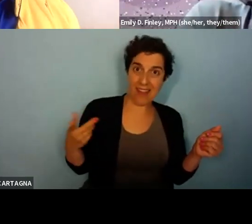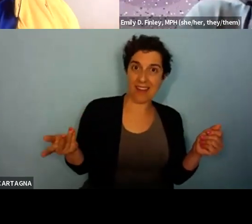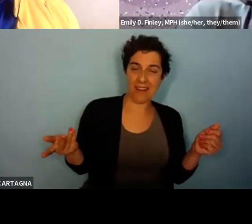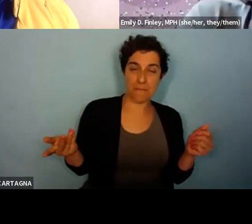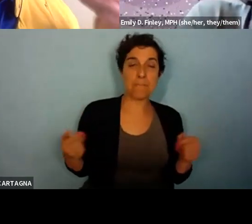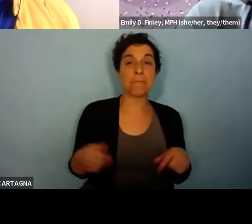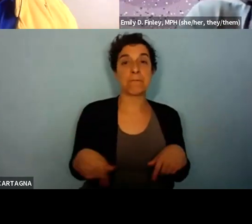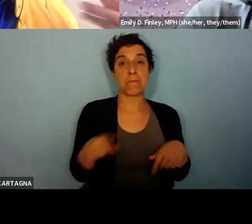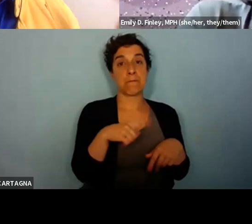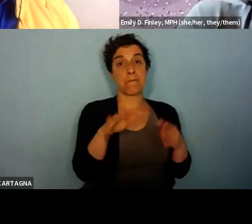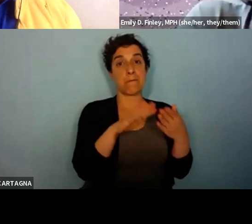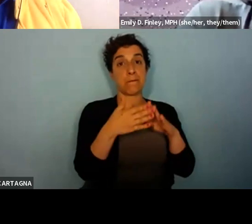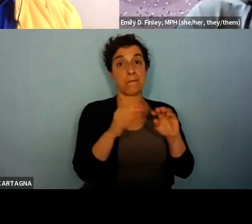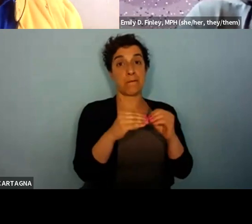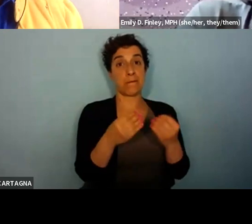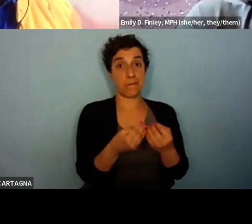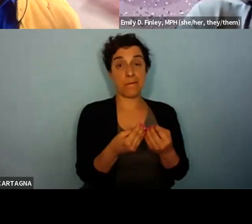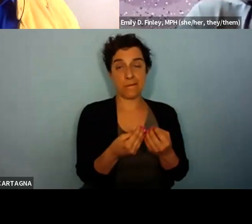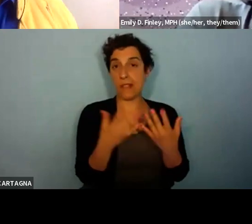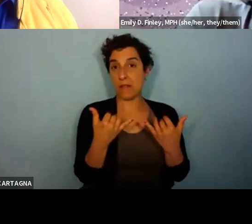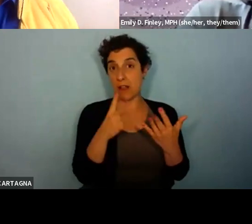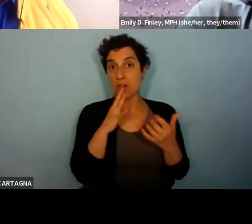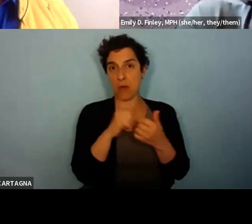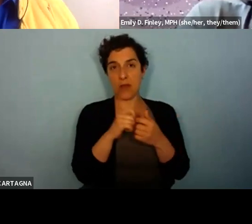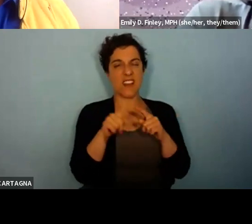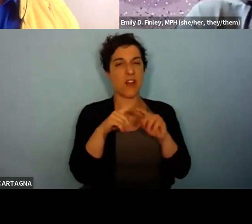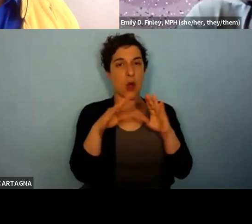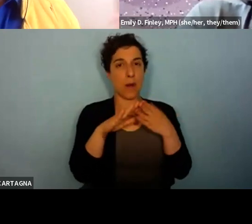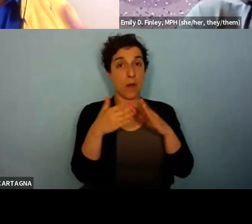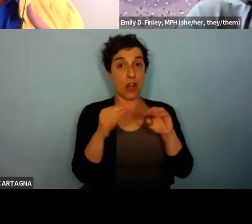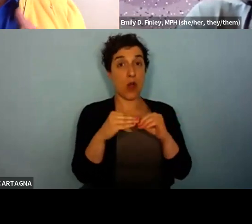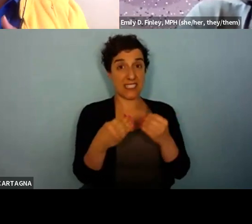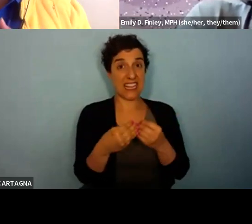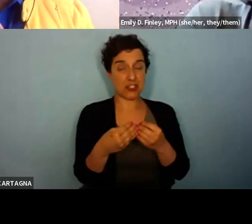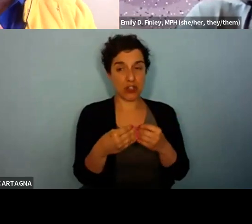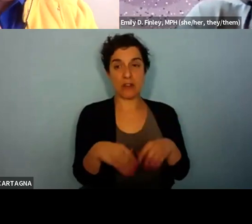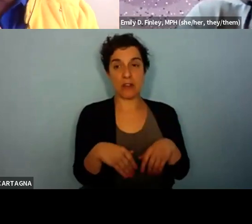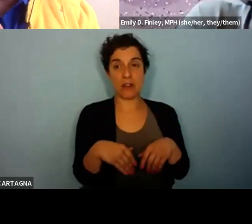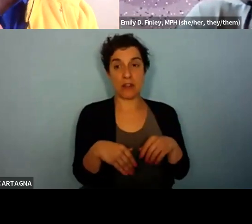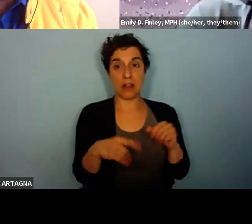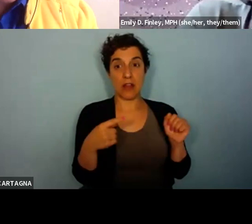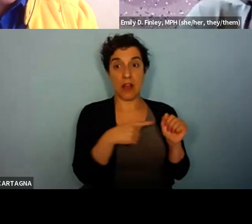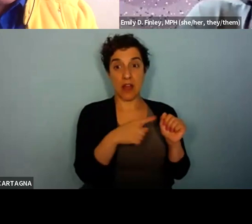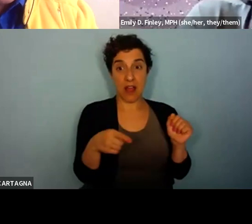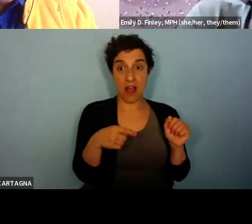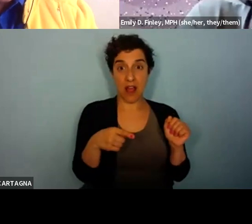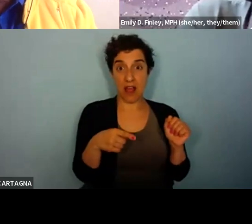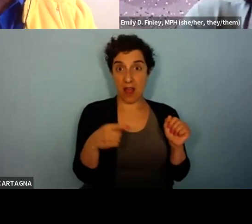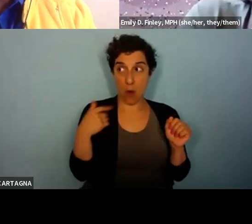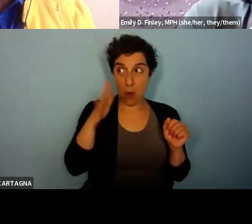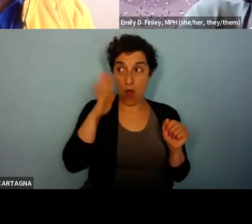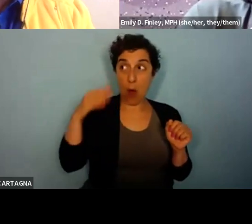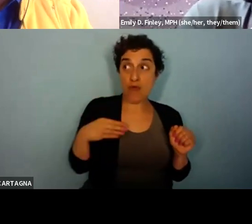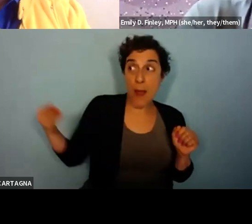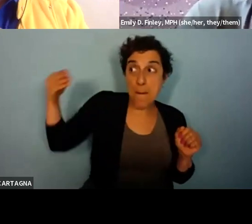community organizations, like right now, when I'm talking to some community organizations, they say, we will be reimbursed for